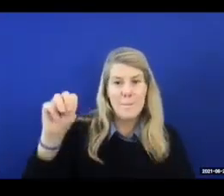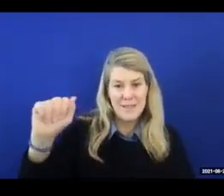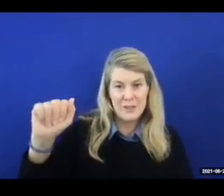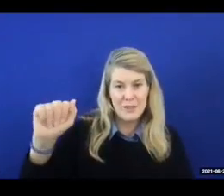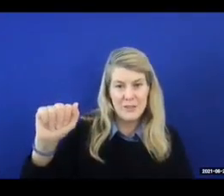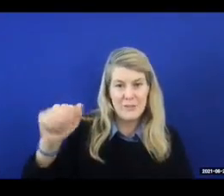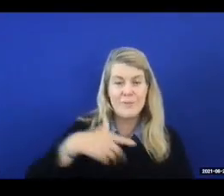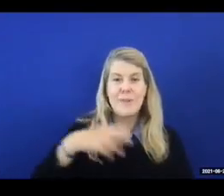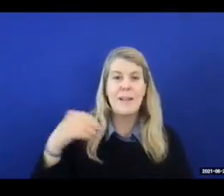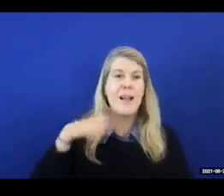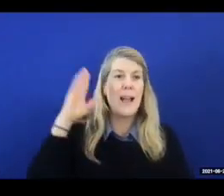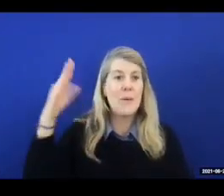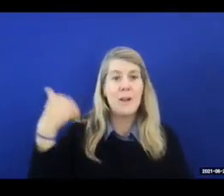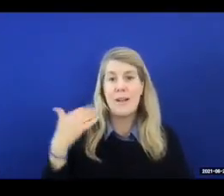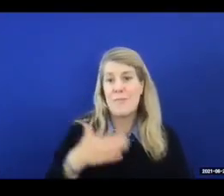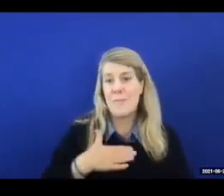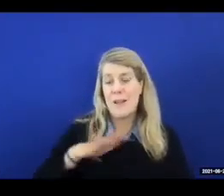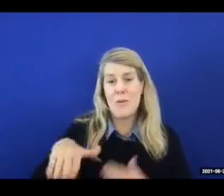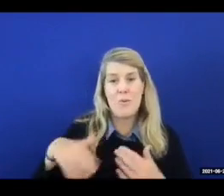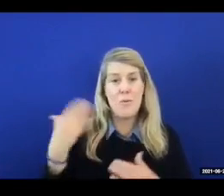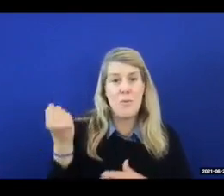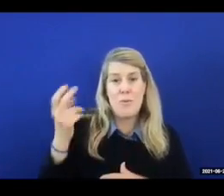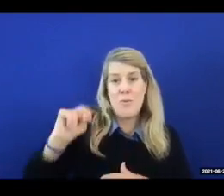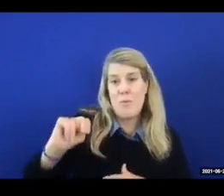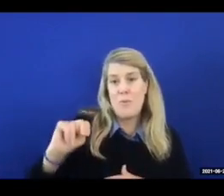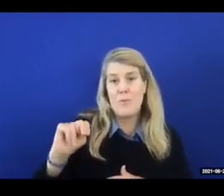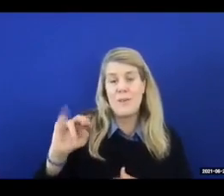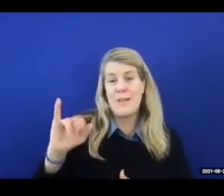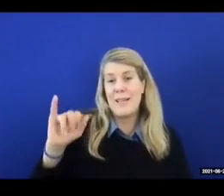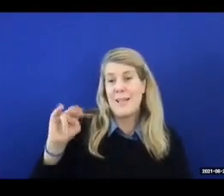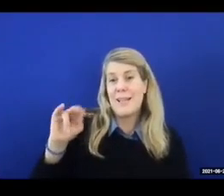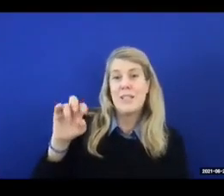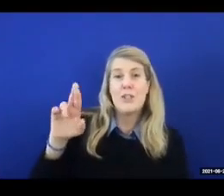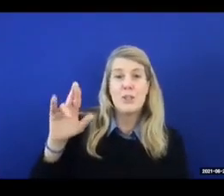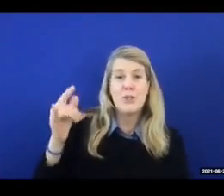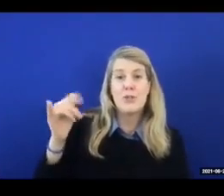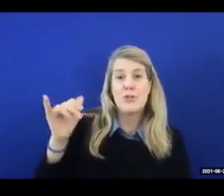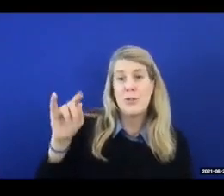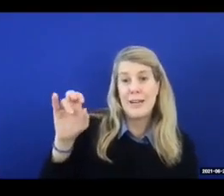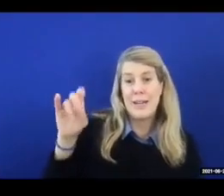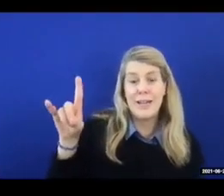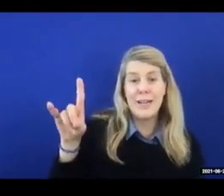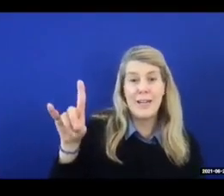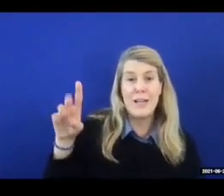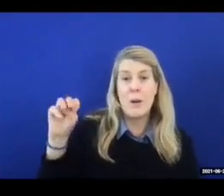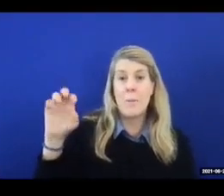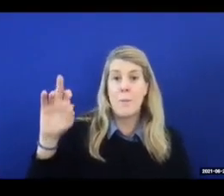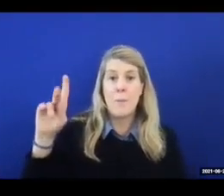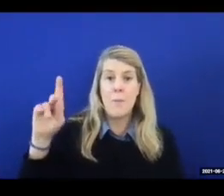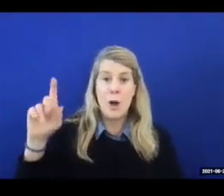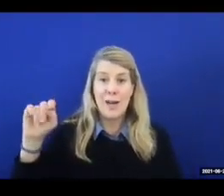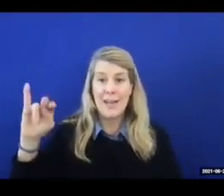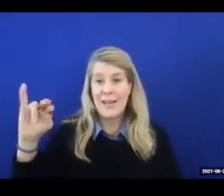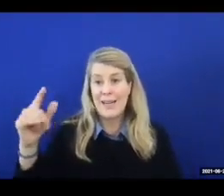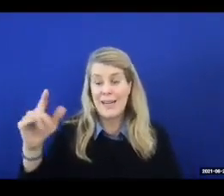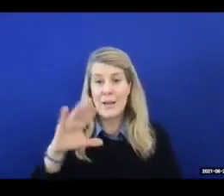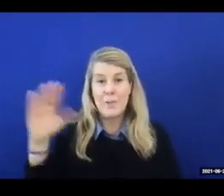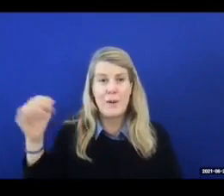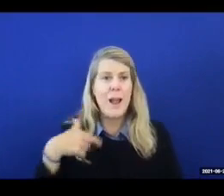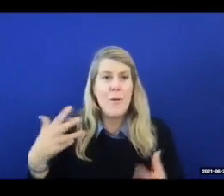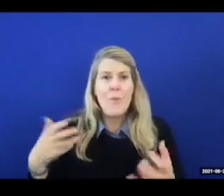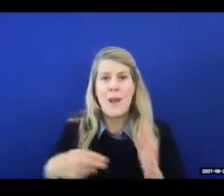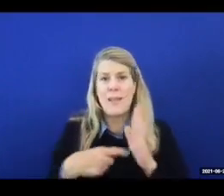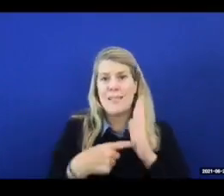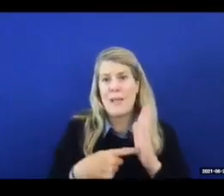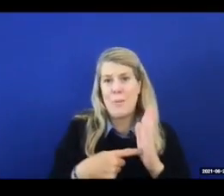gonna have my own integrated marketing company one day. I love being an example for my children. It's so important for me that I